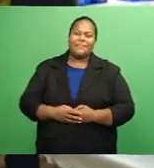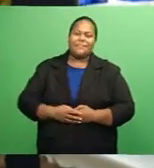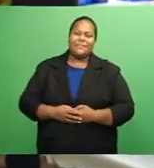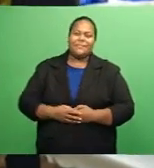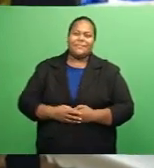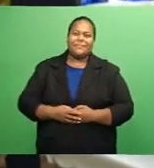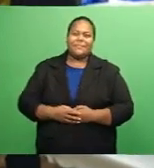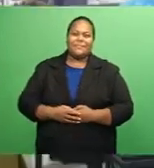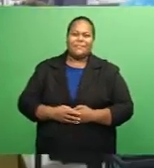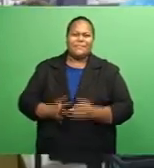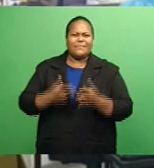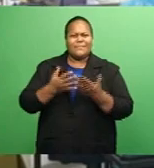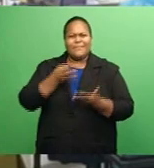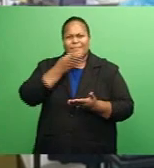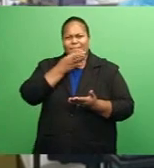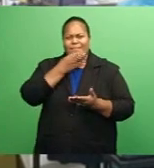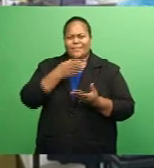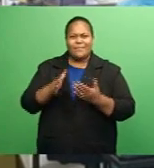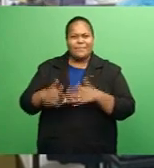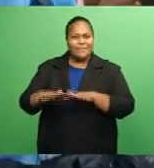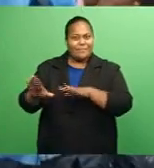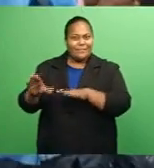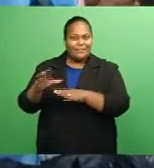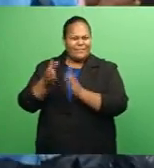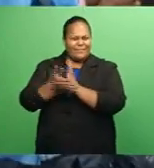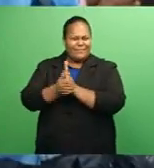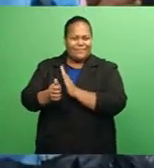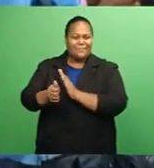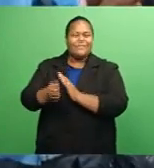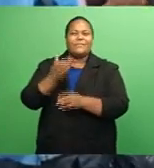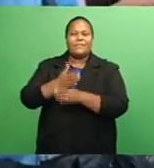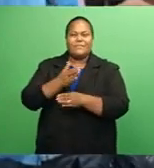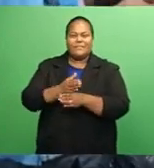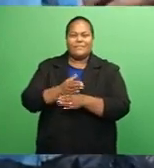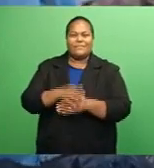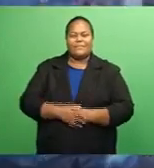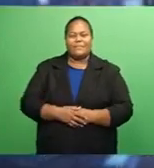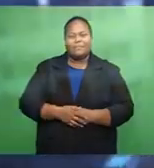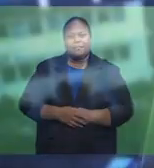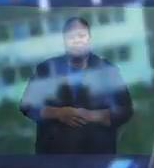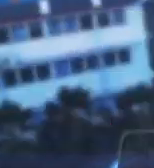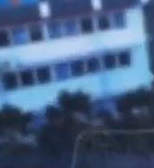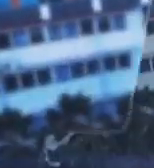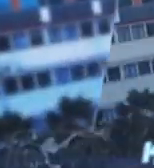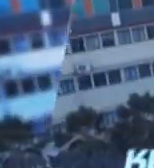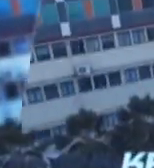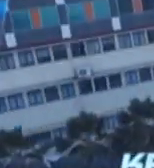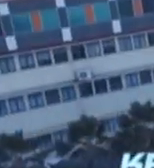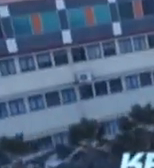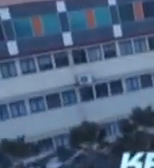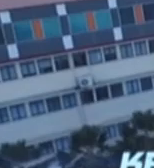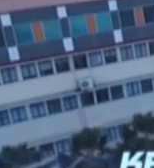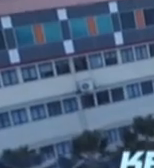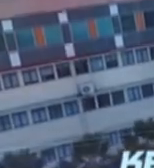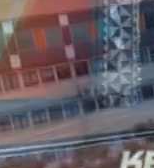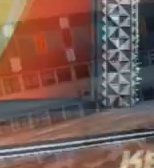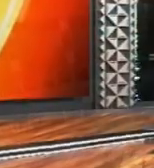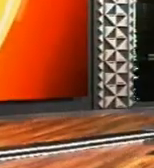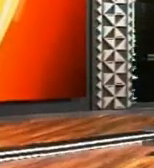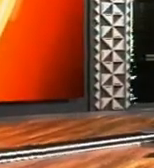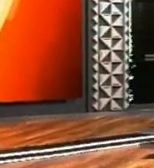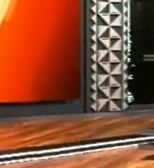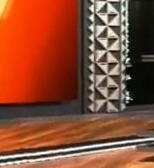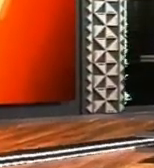And shortage of machinists in garment factories. From the studios of FBC Suva,